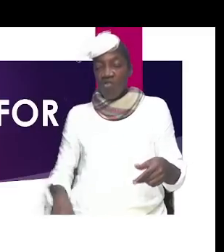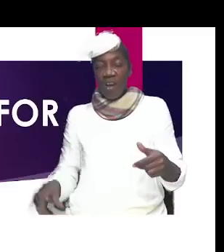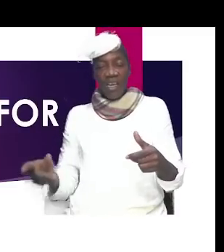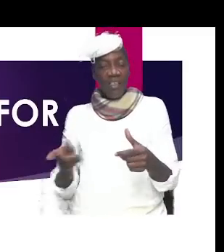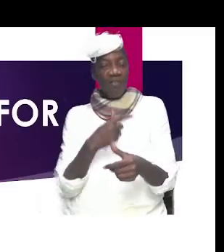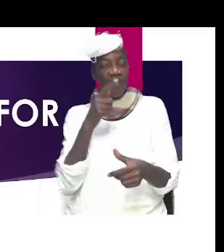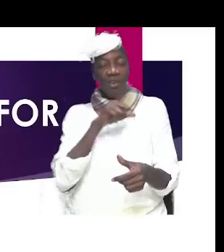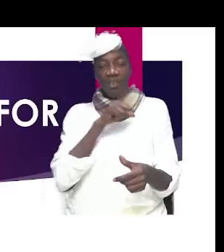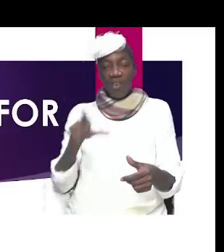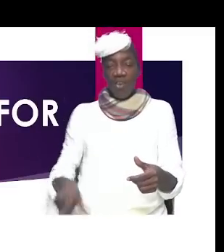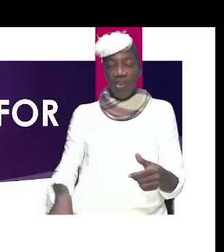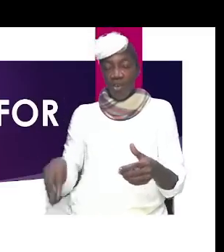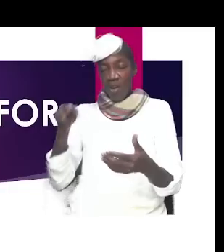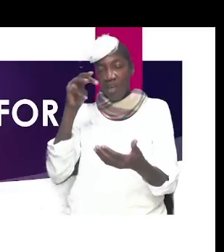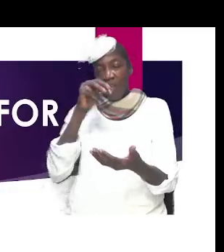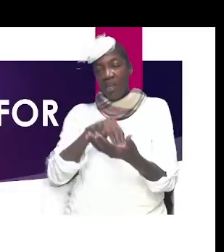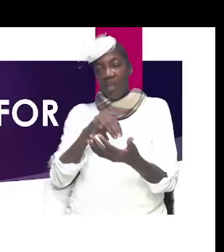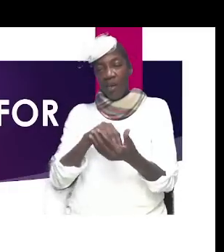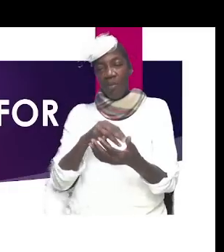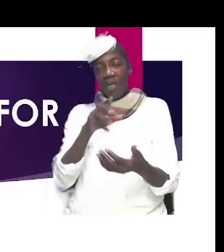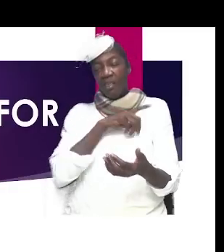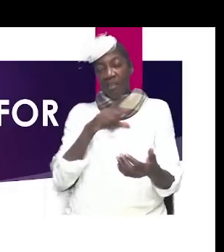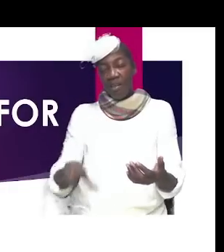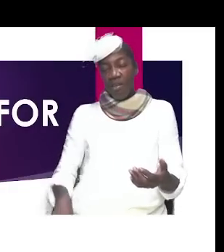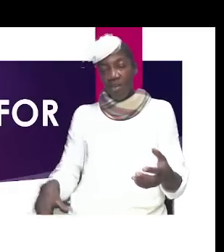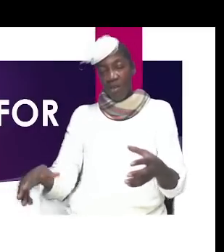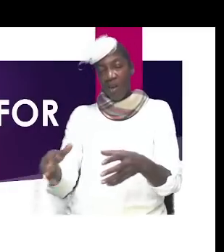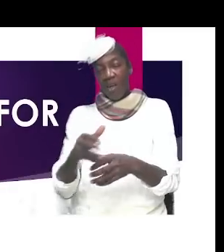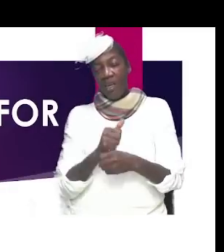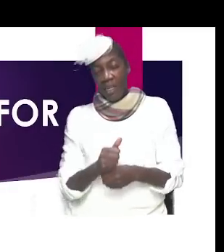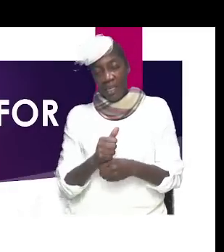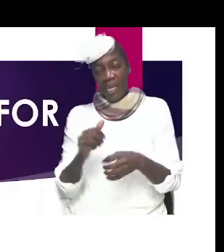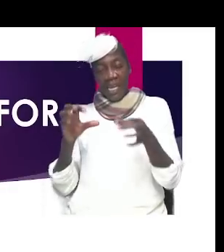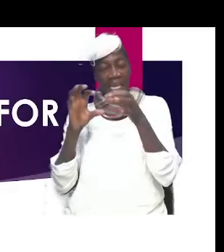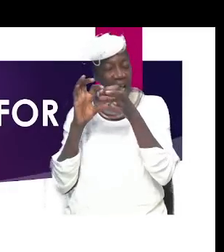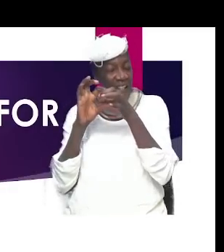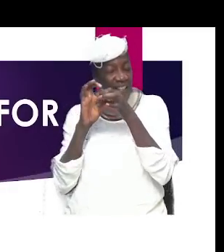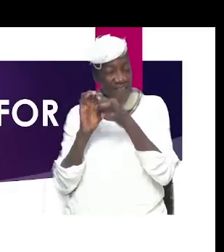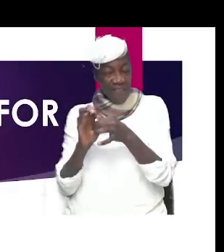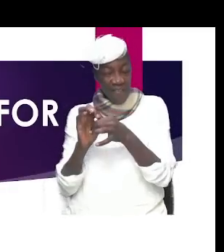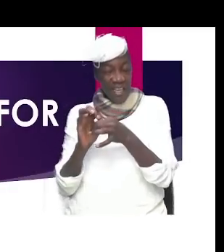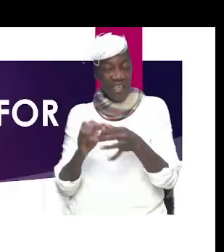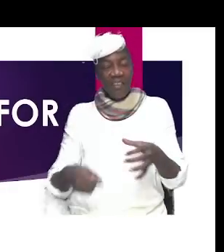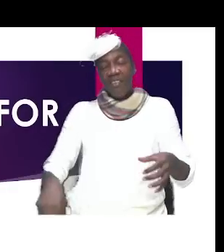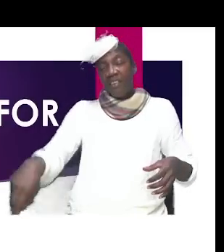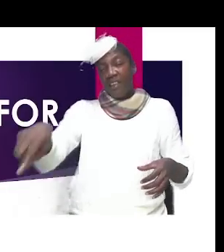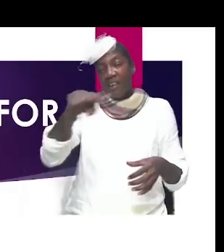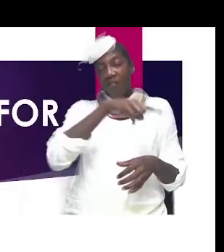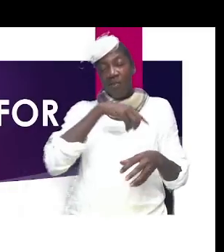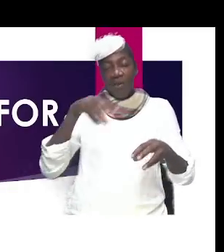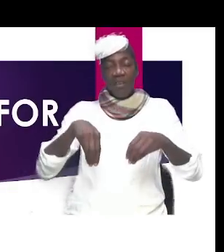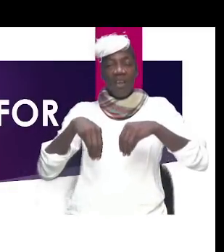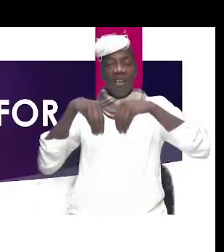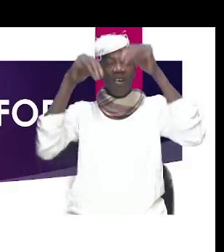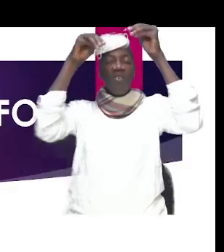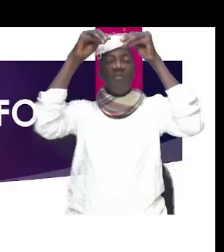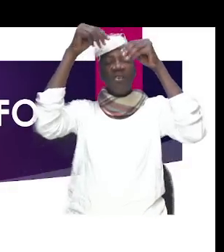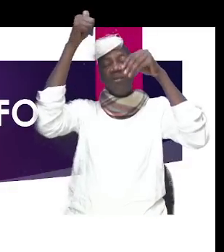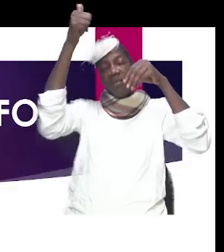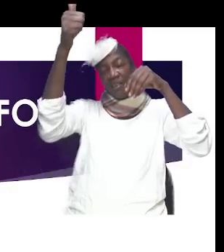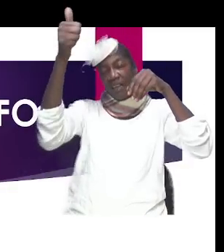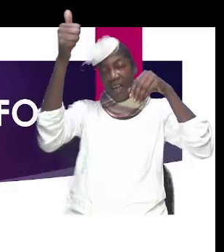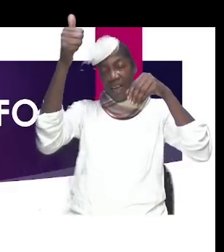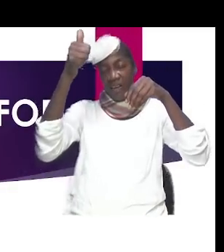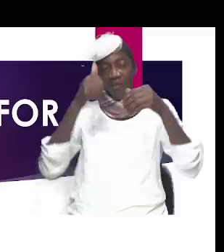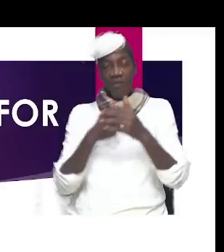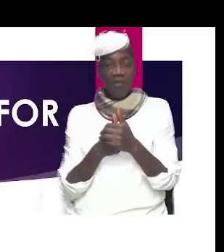into the mix, so that he will take it and fix it for us and offer it up to himself, offer it up to